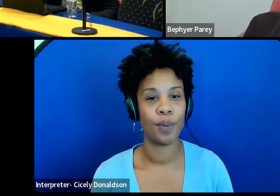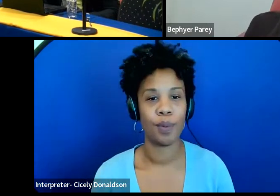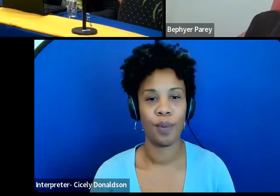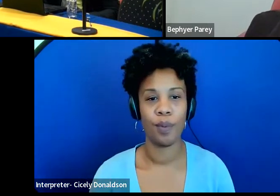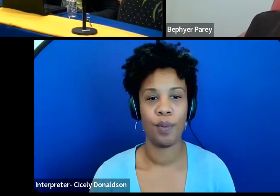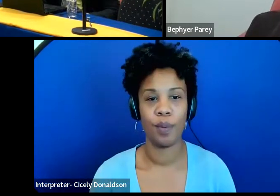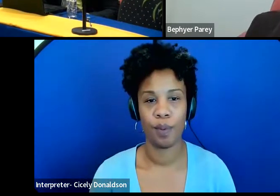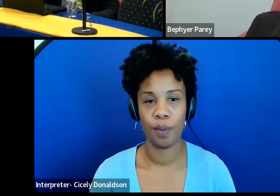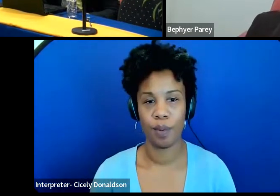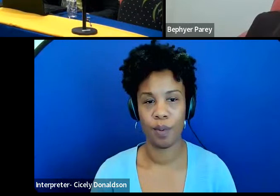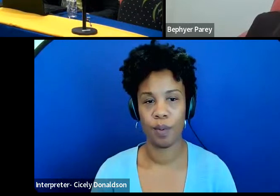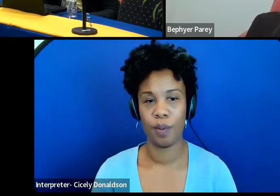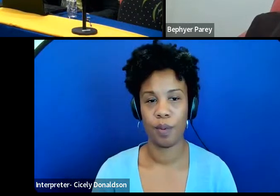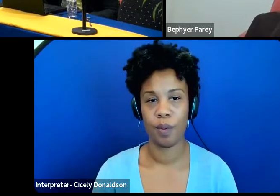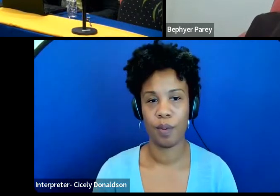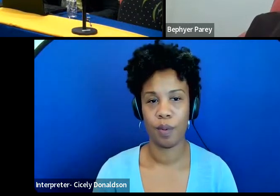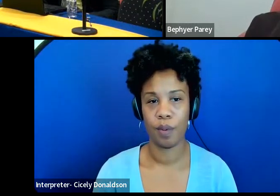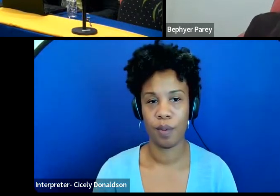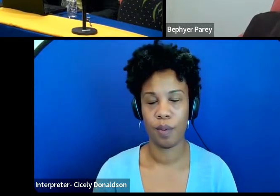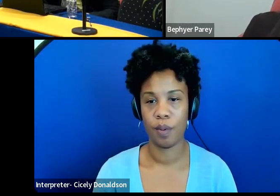that.